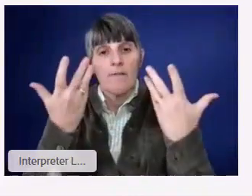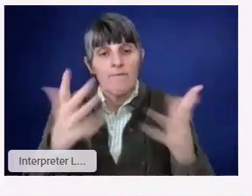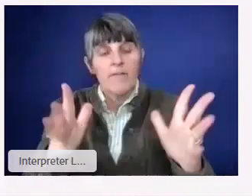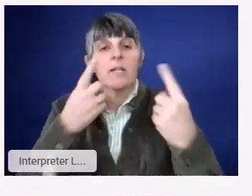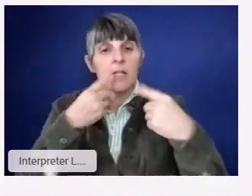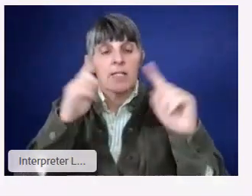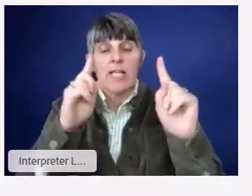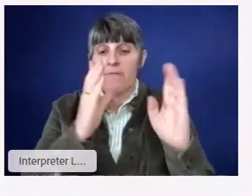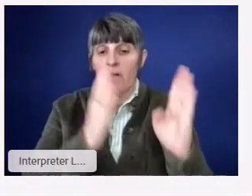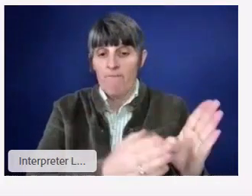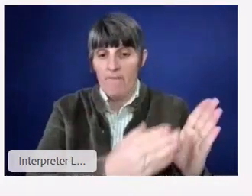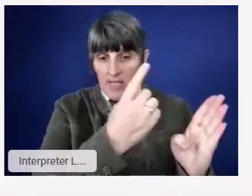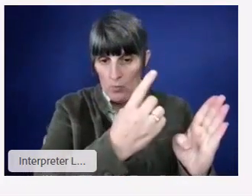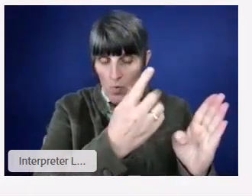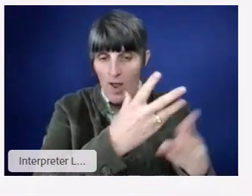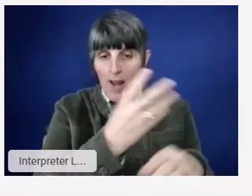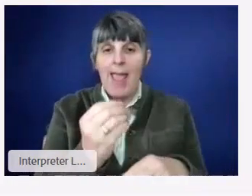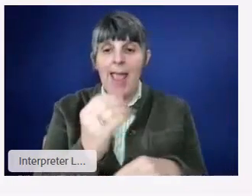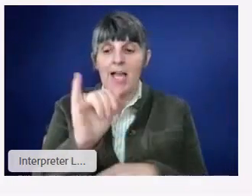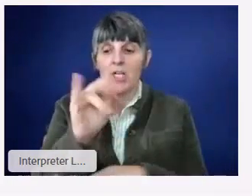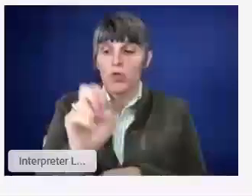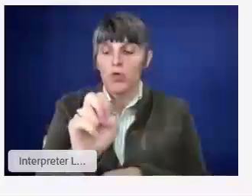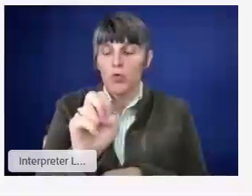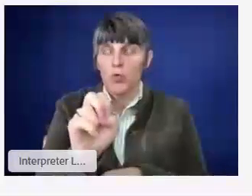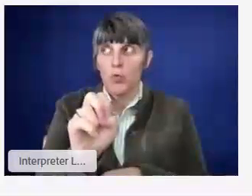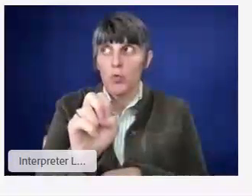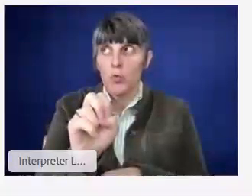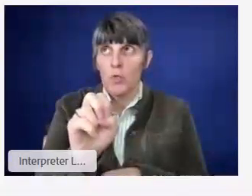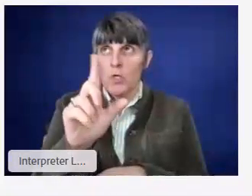phase one, and on June